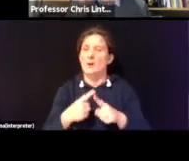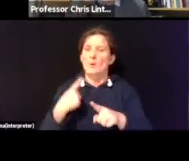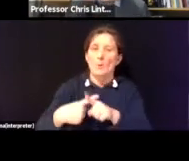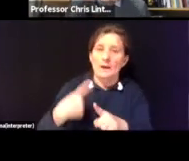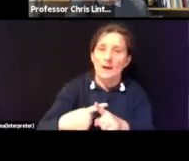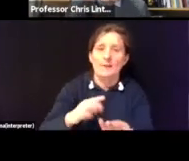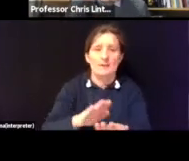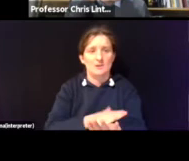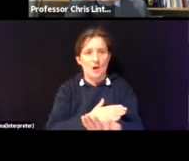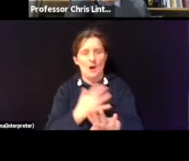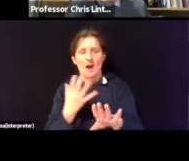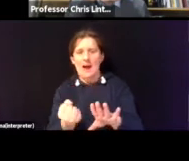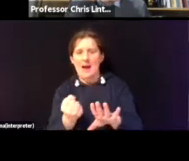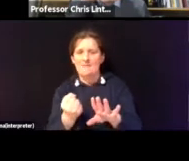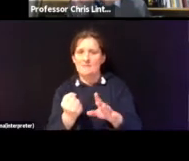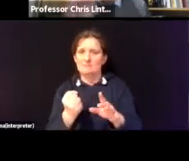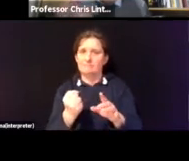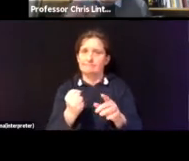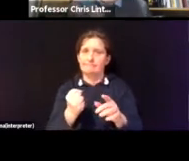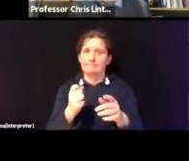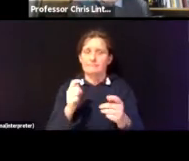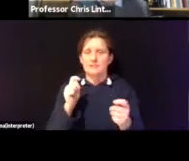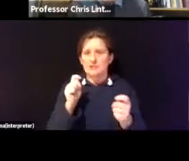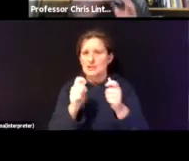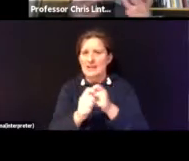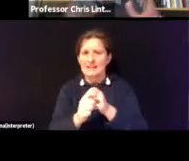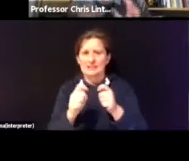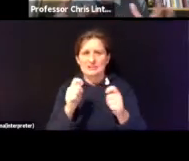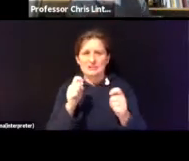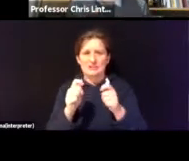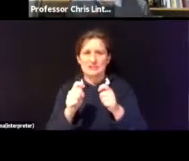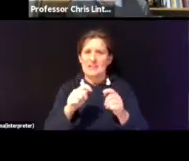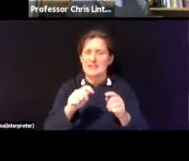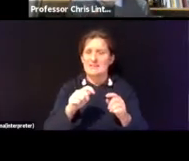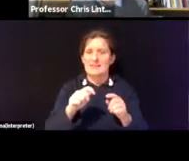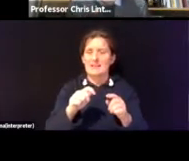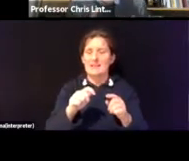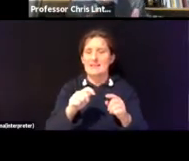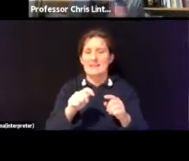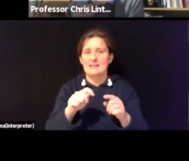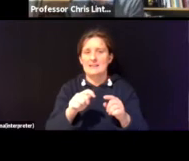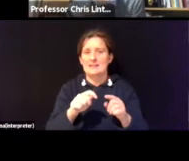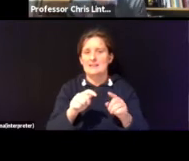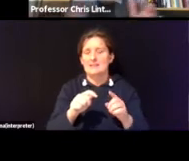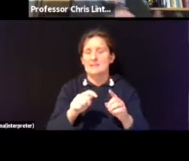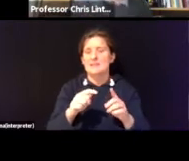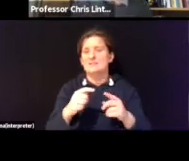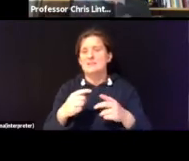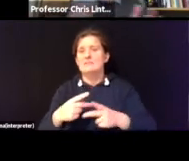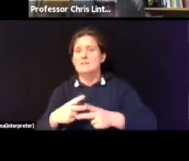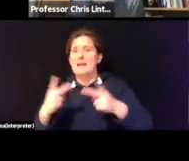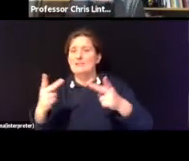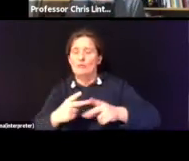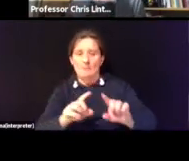this change in the spectral lines. The spectrum moves by something called the Doppler effect. It goes to red and then